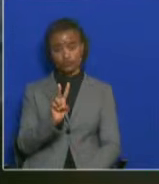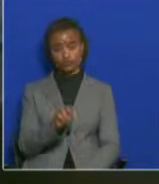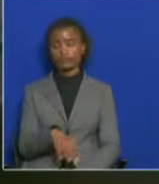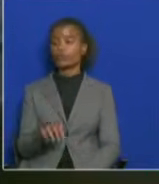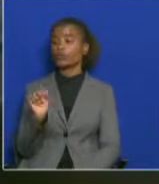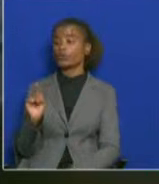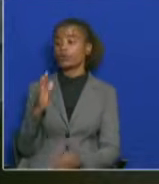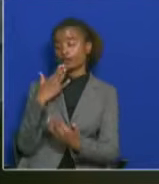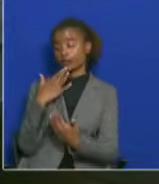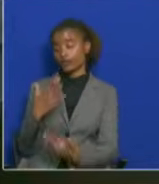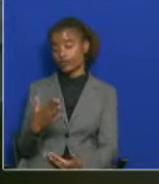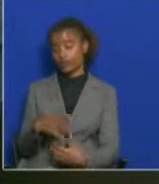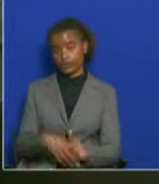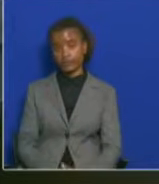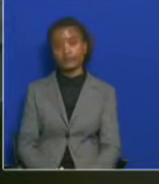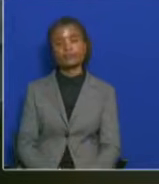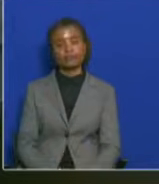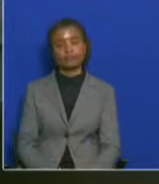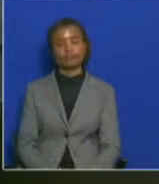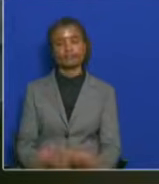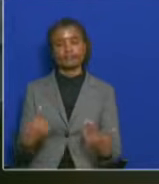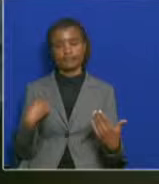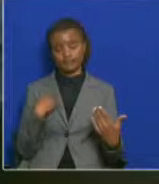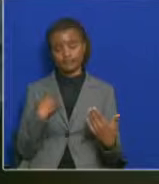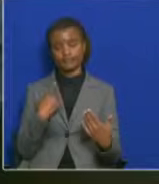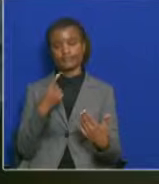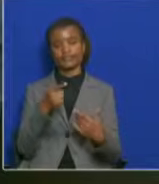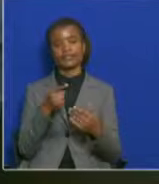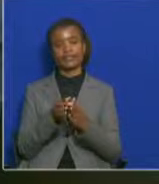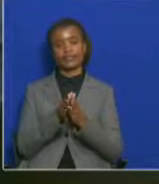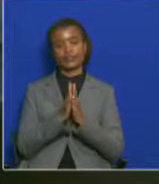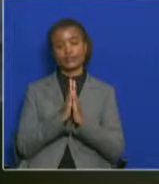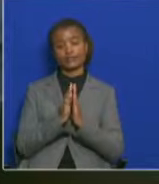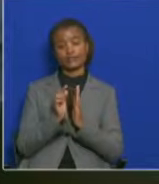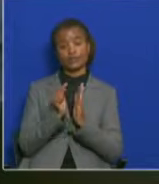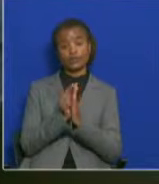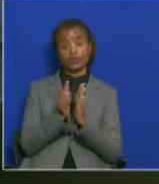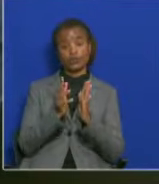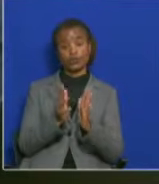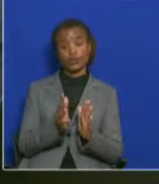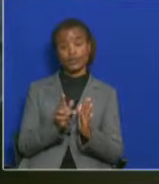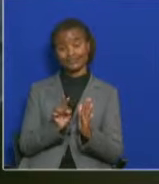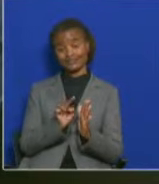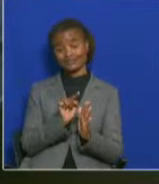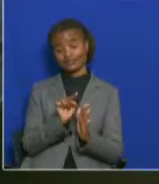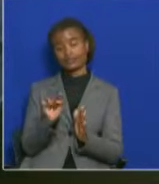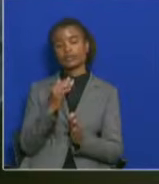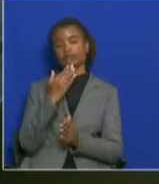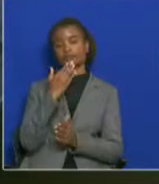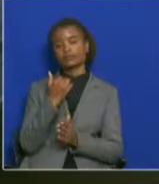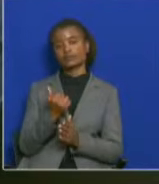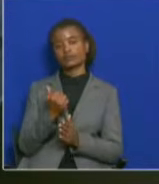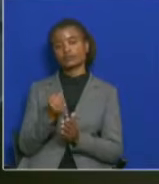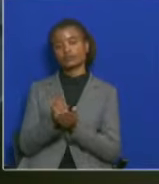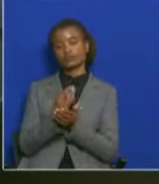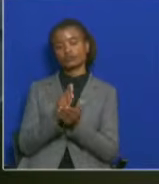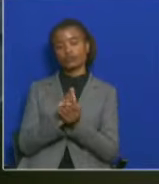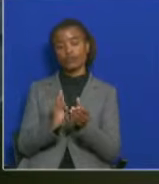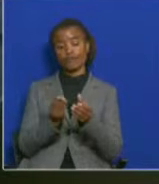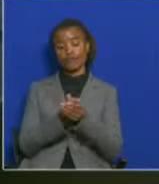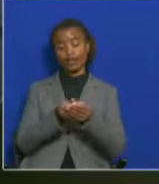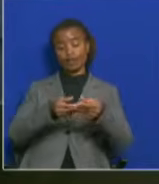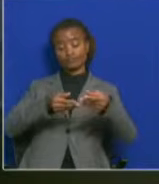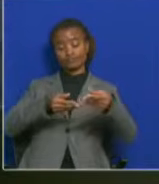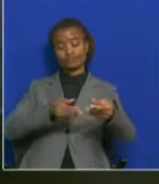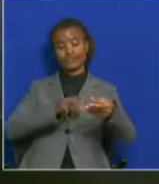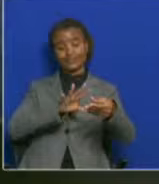As I always do, I'll request the attorneys to please sort our files out in that regard.